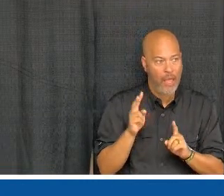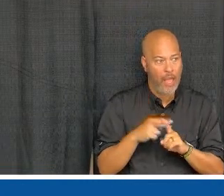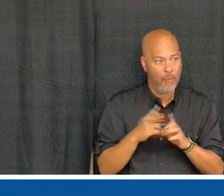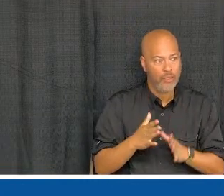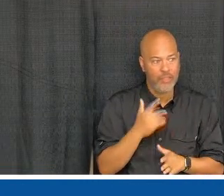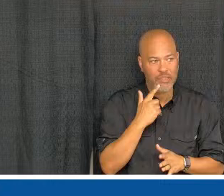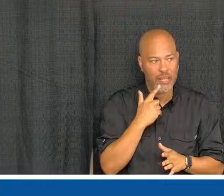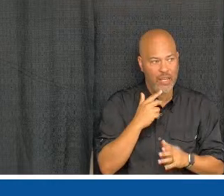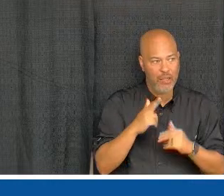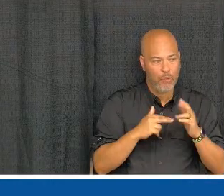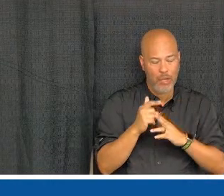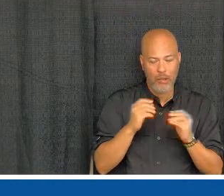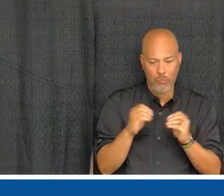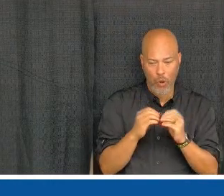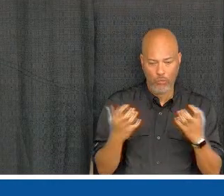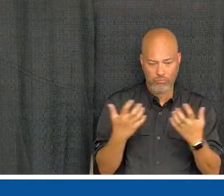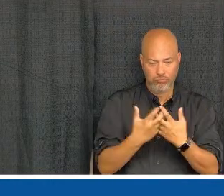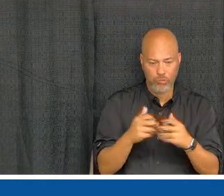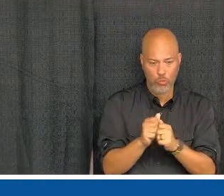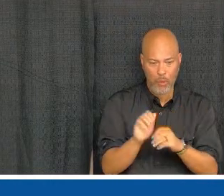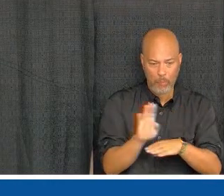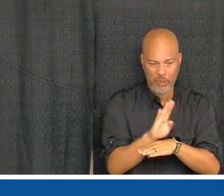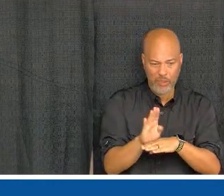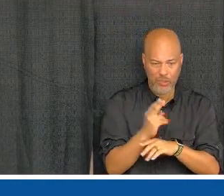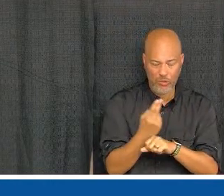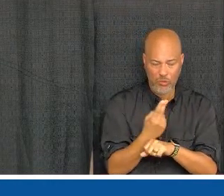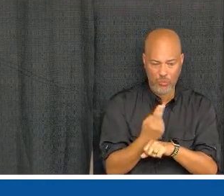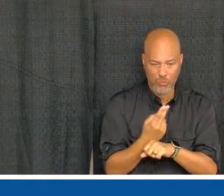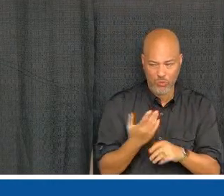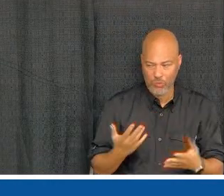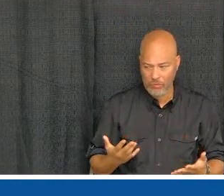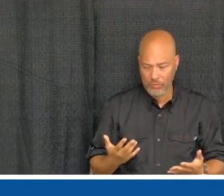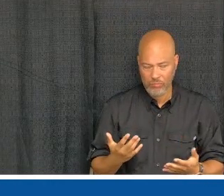is the building is more aligned with commercial uses.